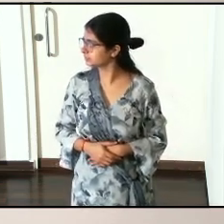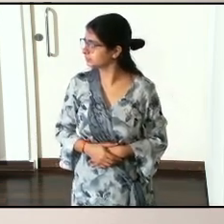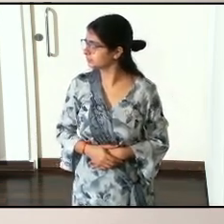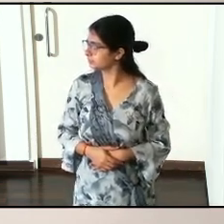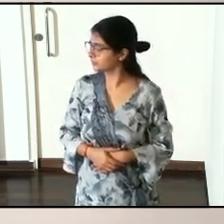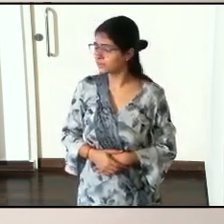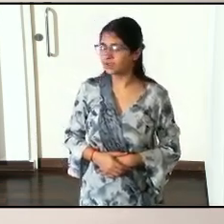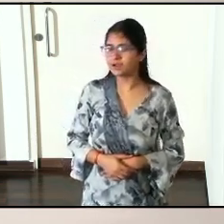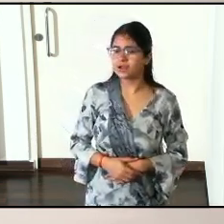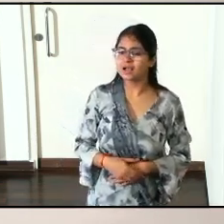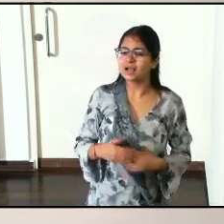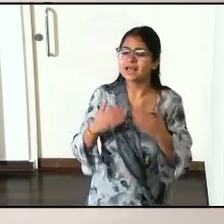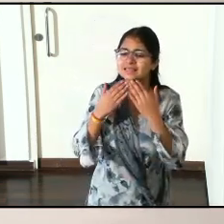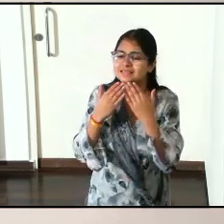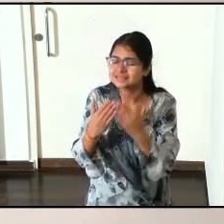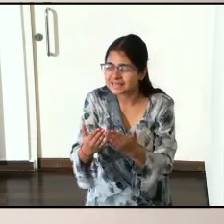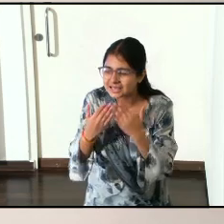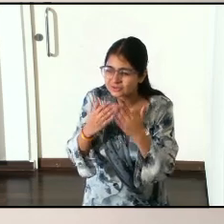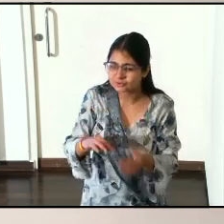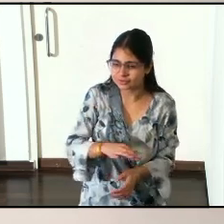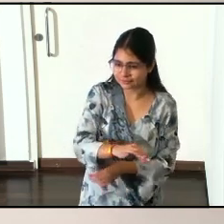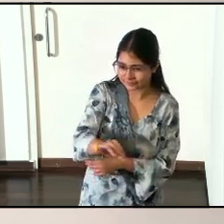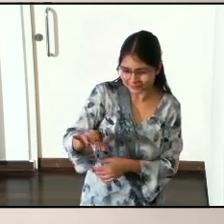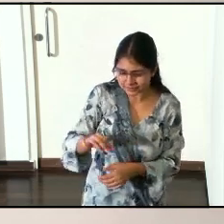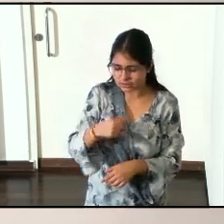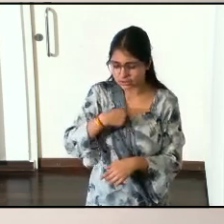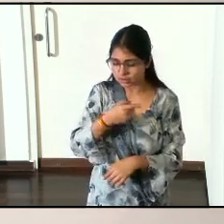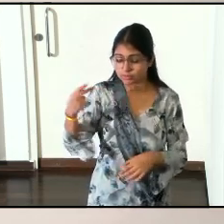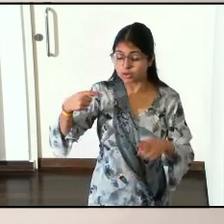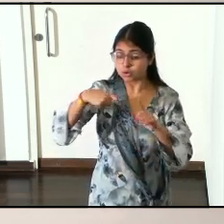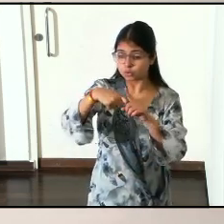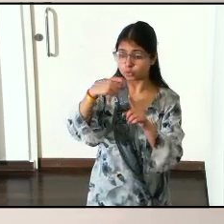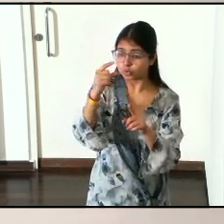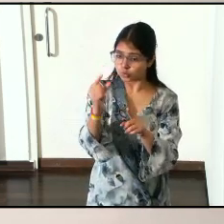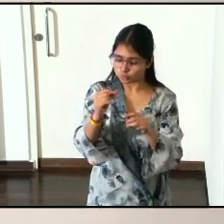Thank you for the talk. So I am Kusuma.